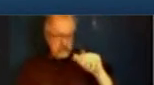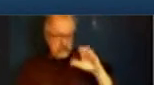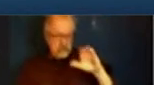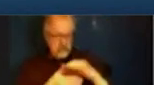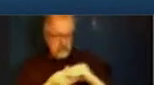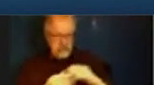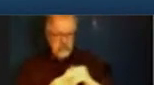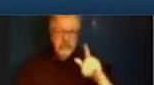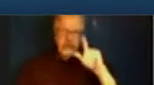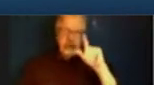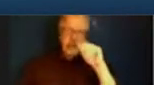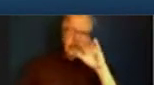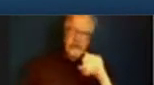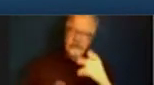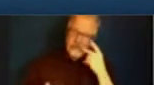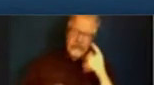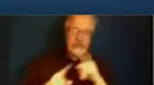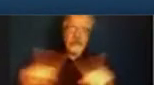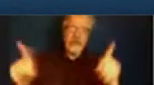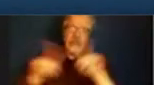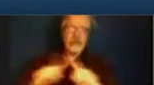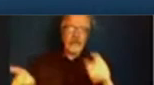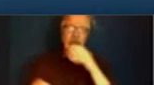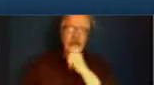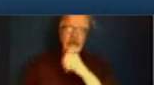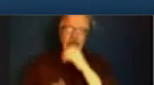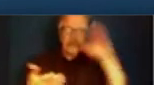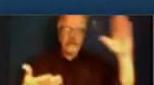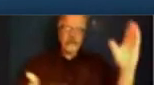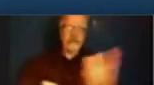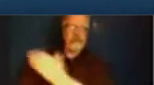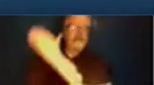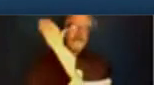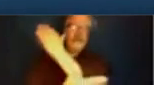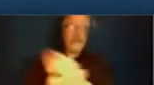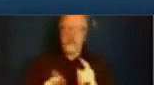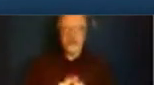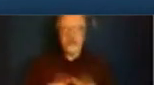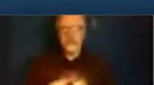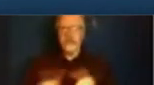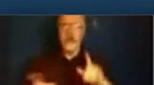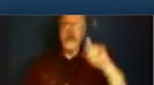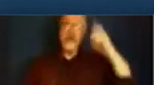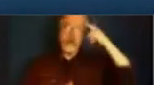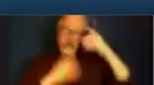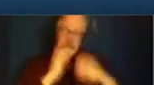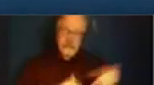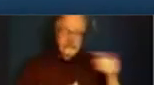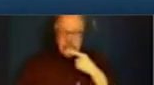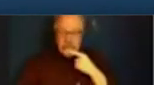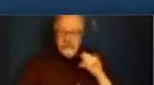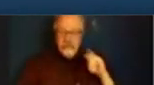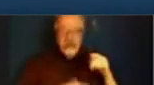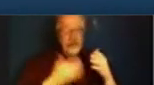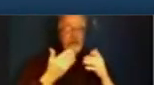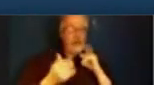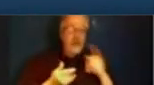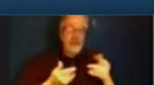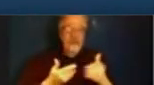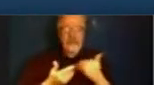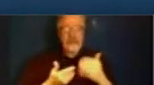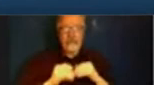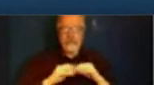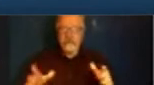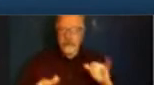all age groups. And you heard the governor mention that this is a highly transmissible variant. We had a